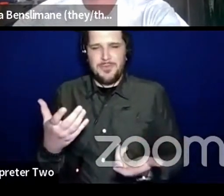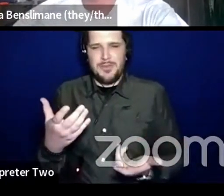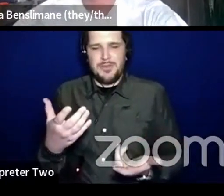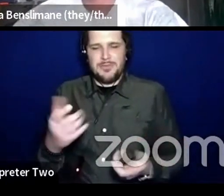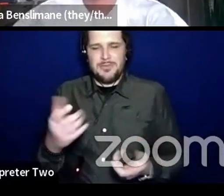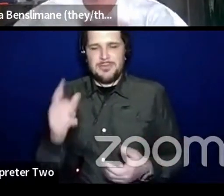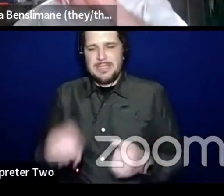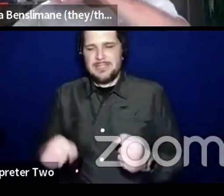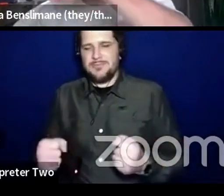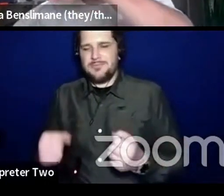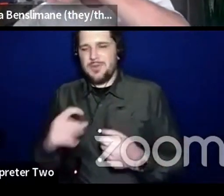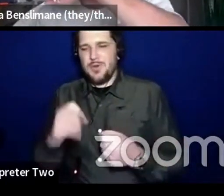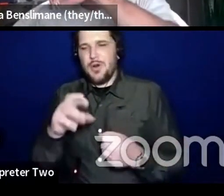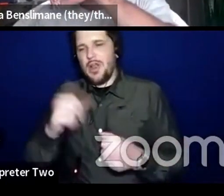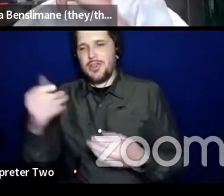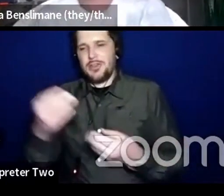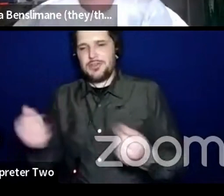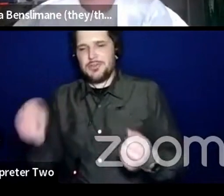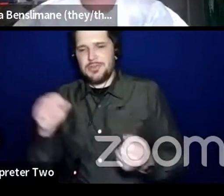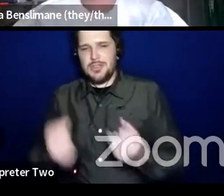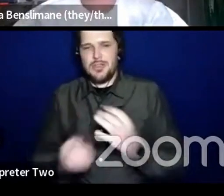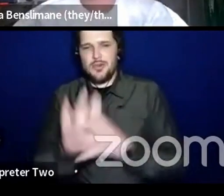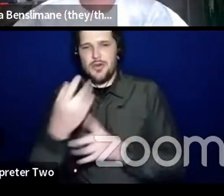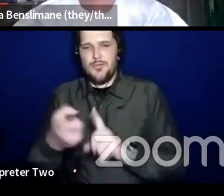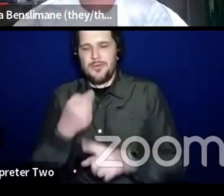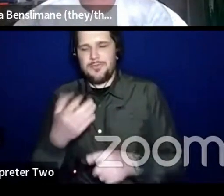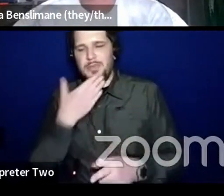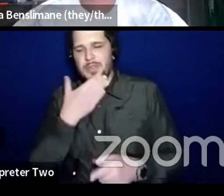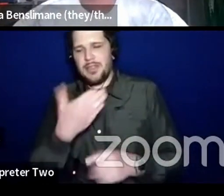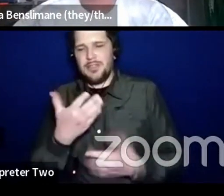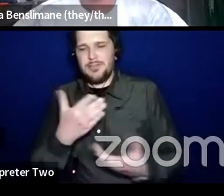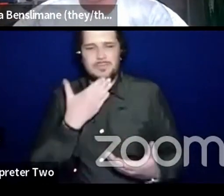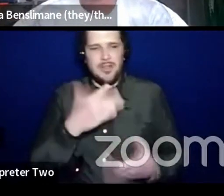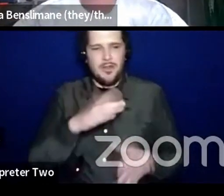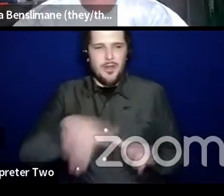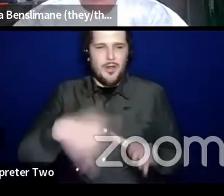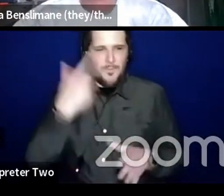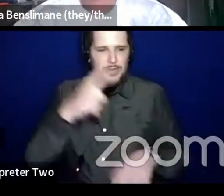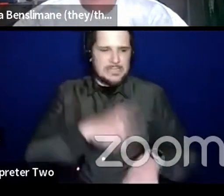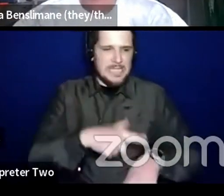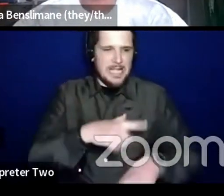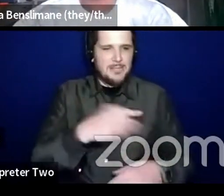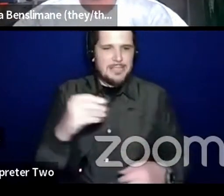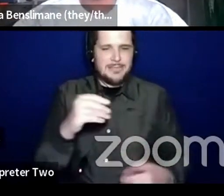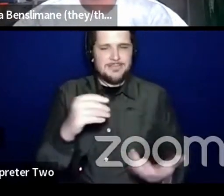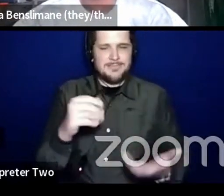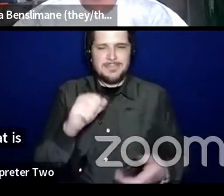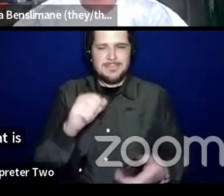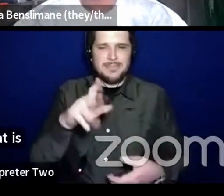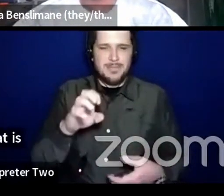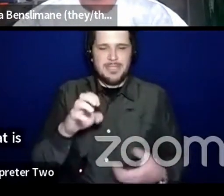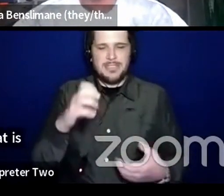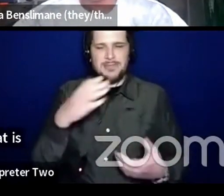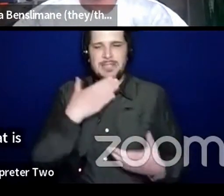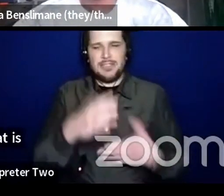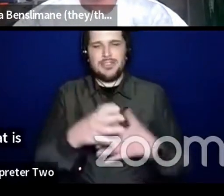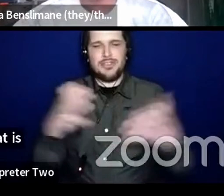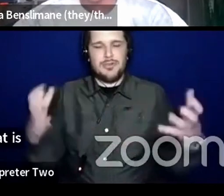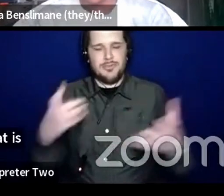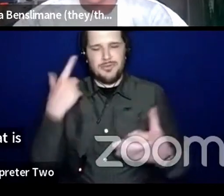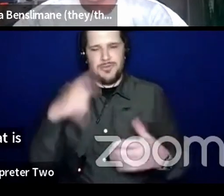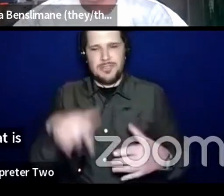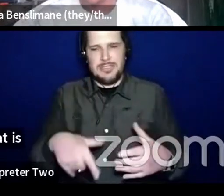from. So that's all I have to say now. Thank you. Thank you all for the time and the space, because I don't know if I'll speak again. So thank you so much for giving me this